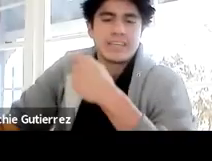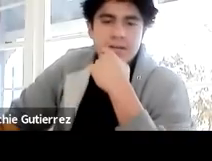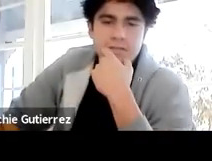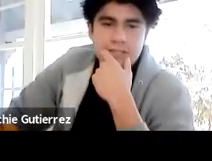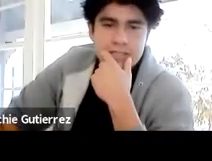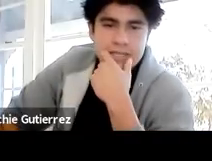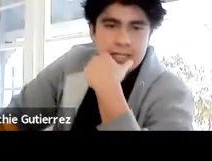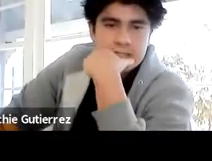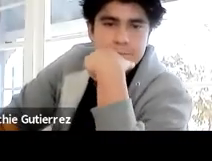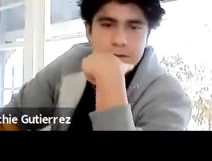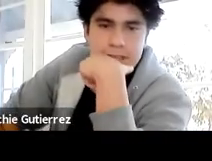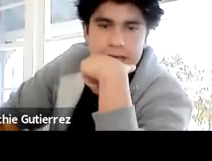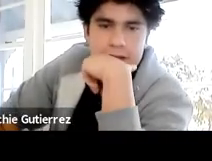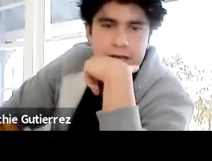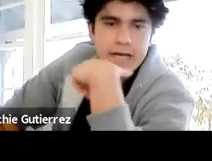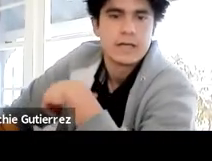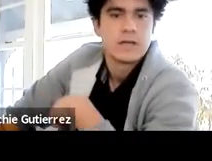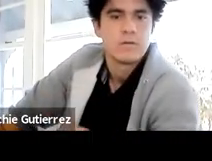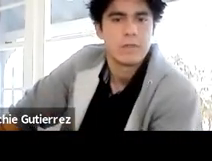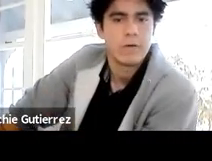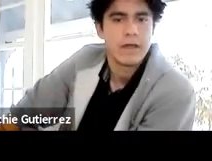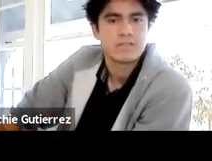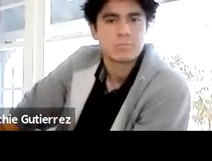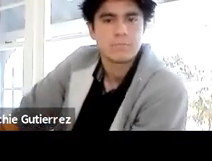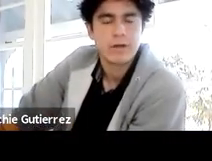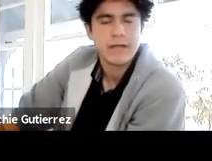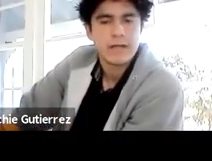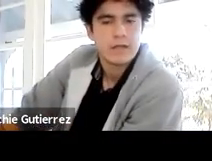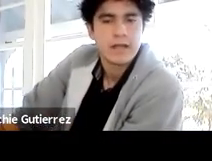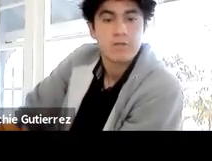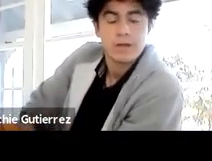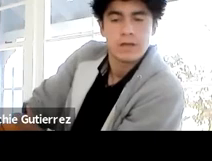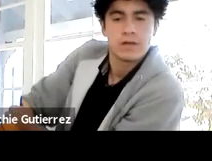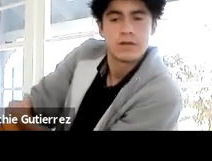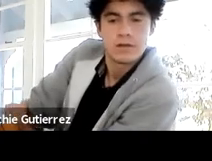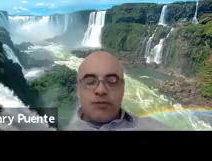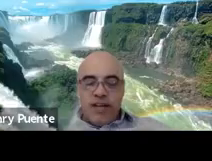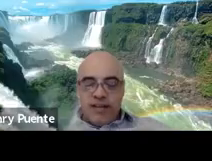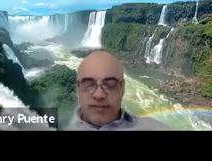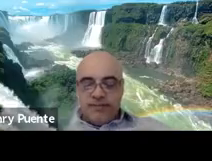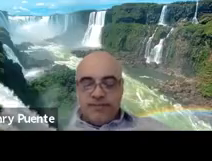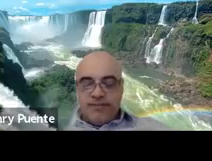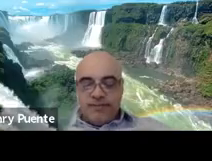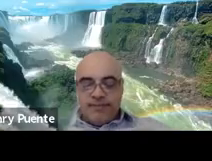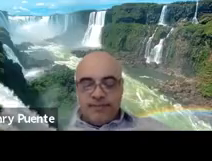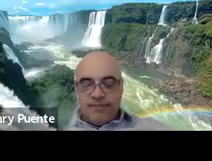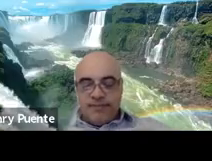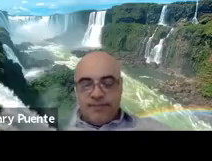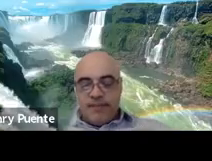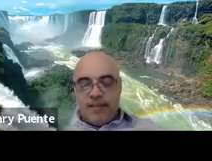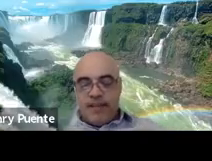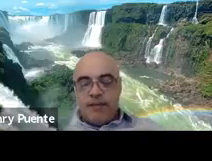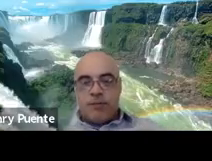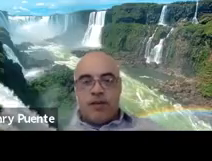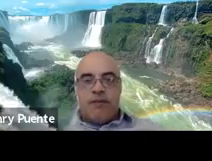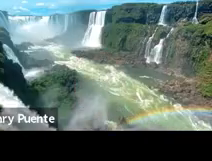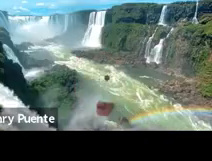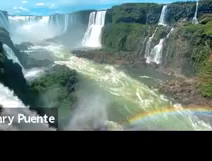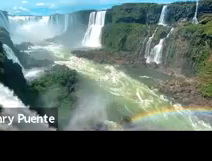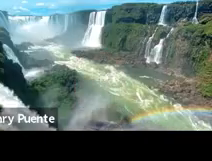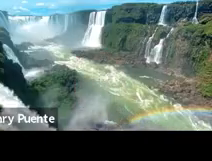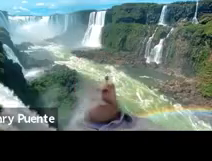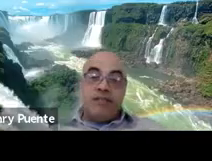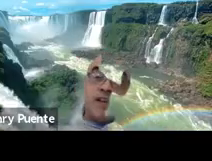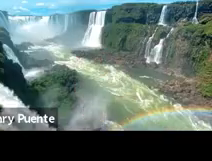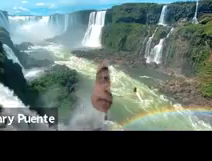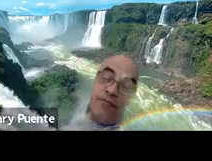Yeah, I saw Christina. She put that we have a spring break next week. That's right. All right, cool. Have a great